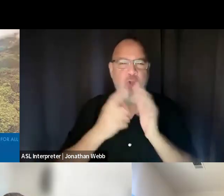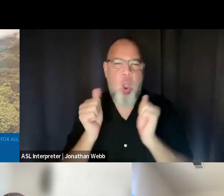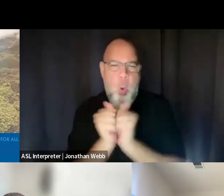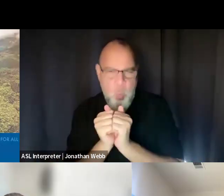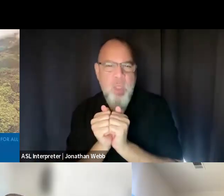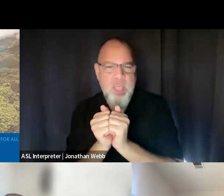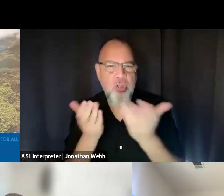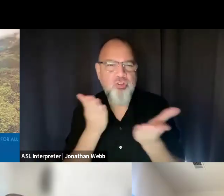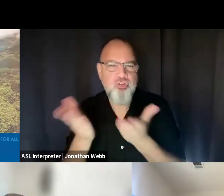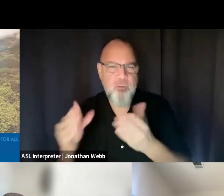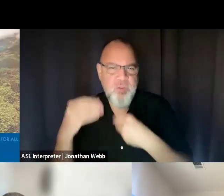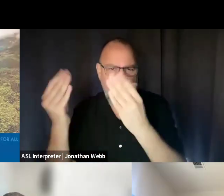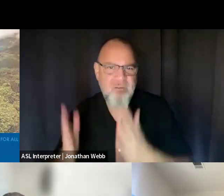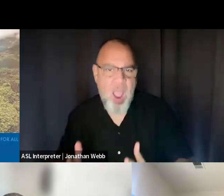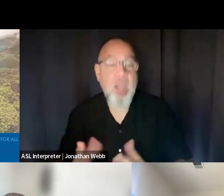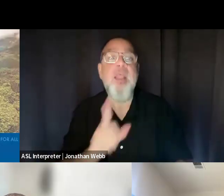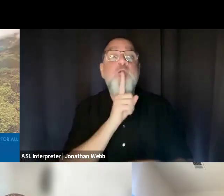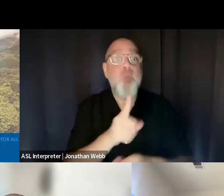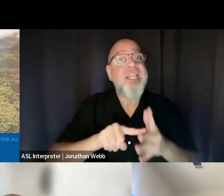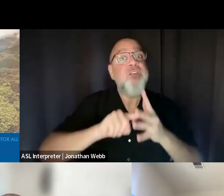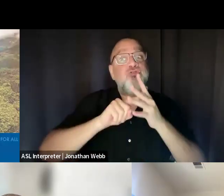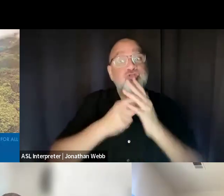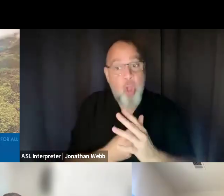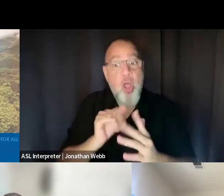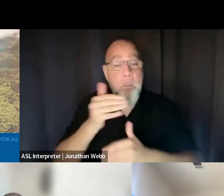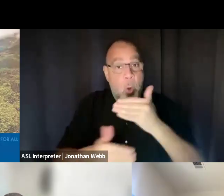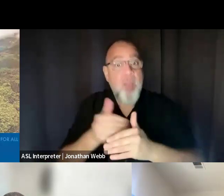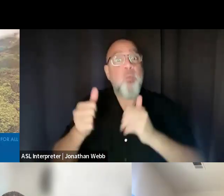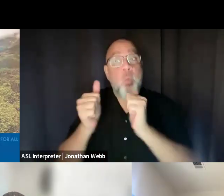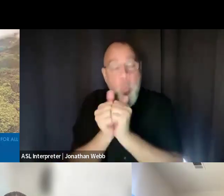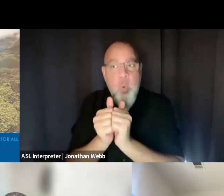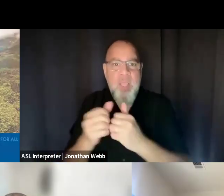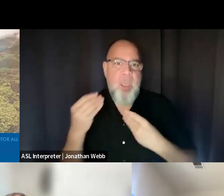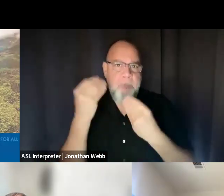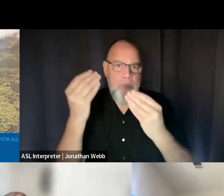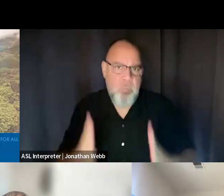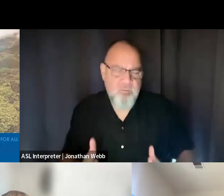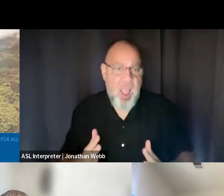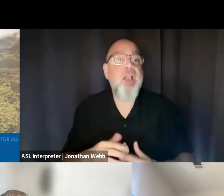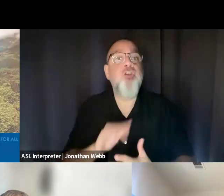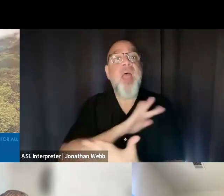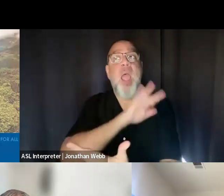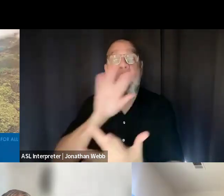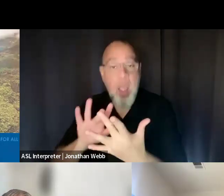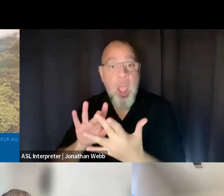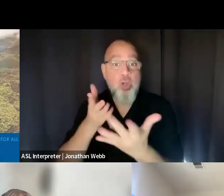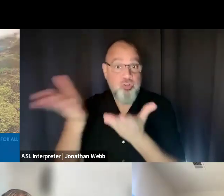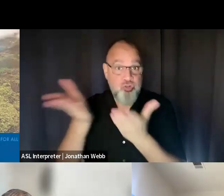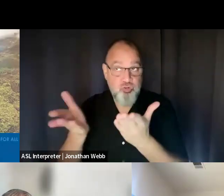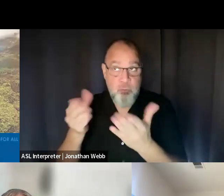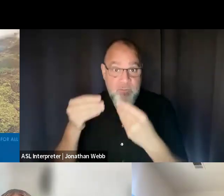application process with the provider. So they're going to that service provider. They're basically